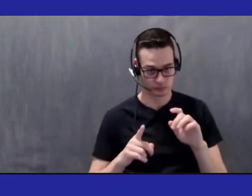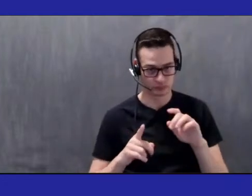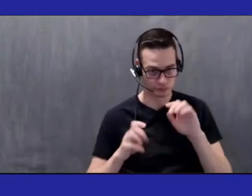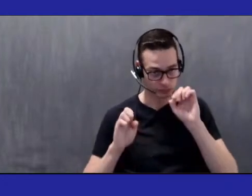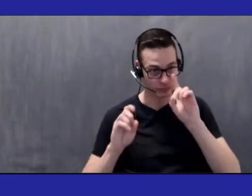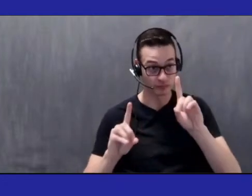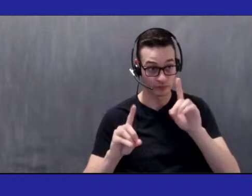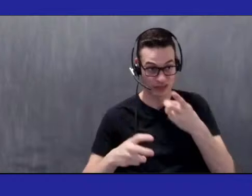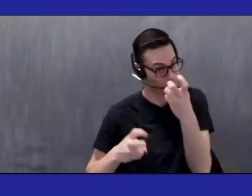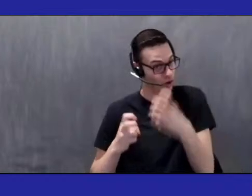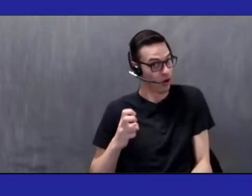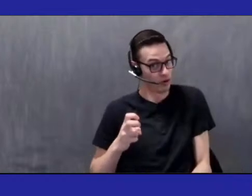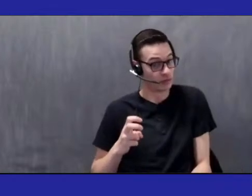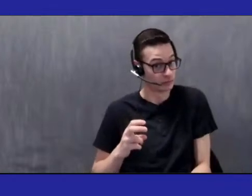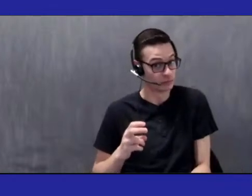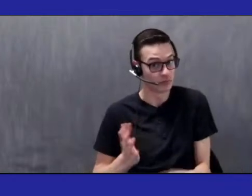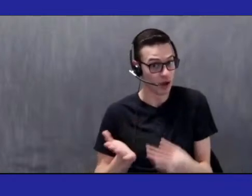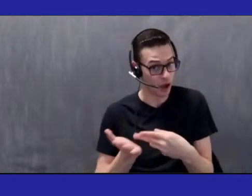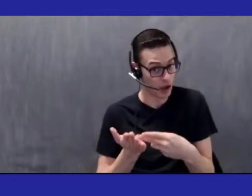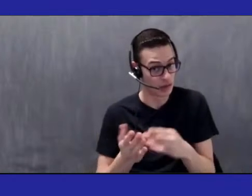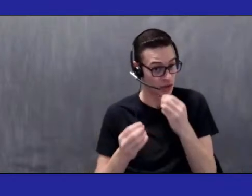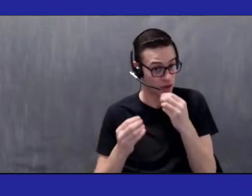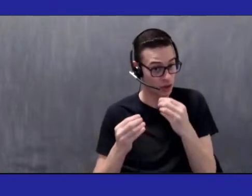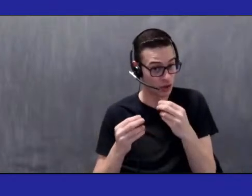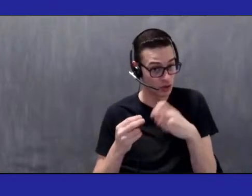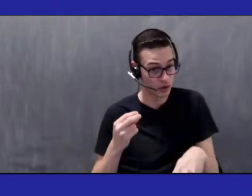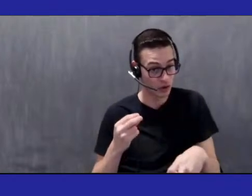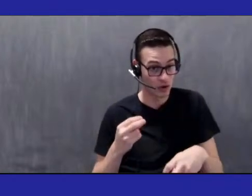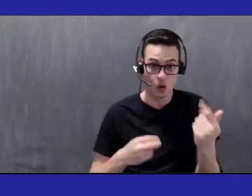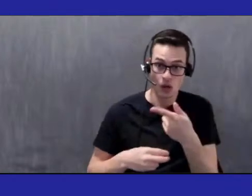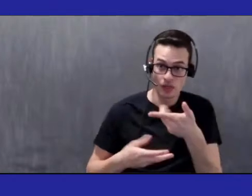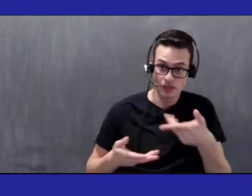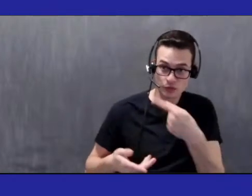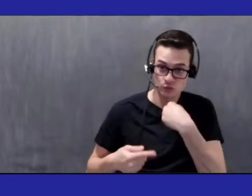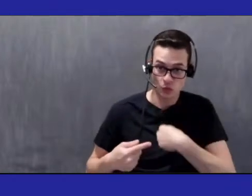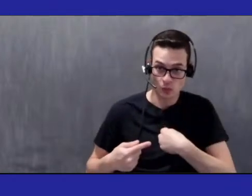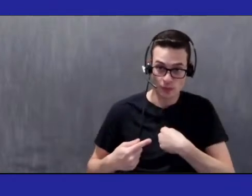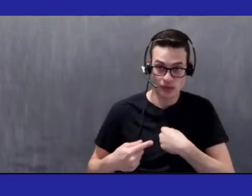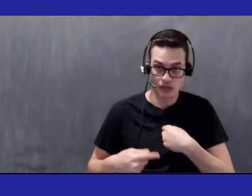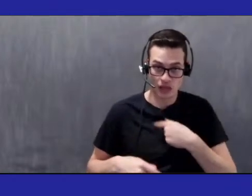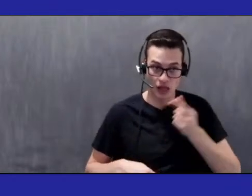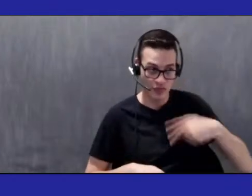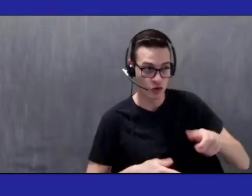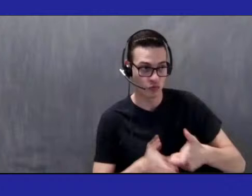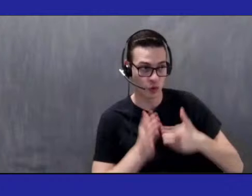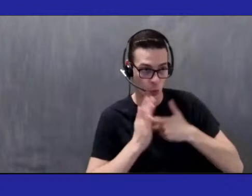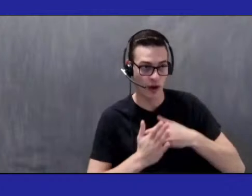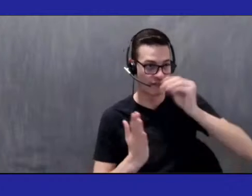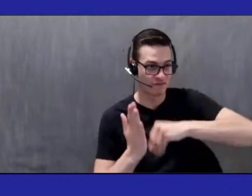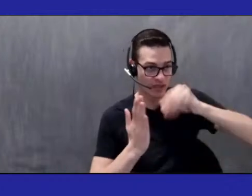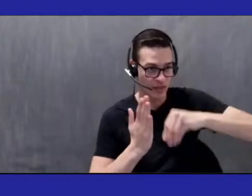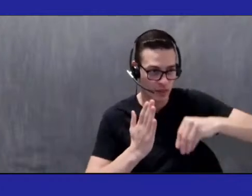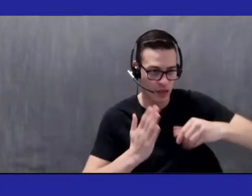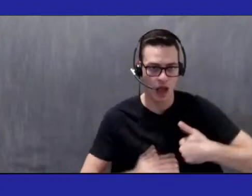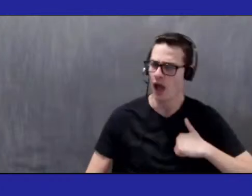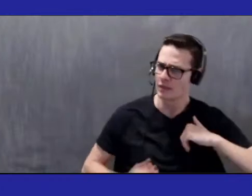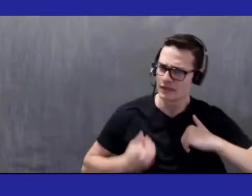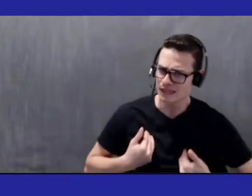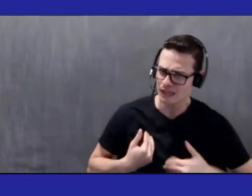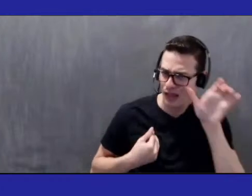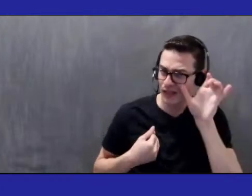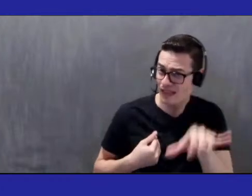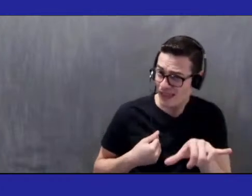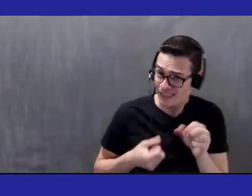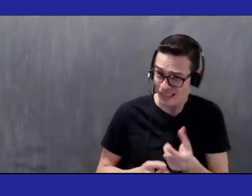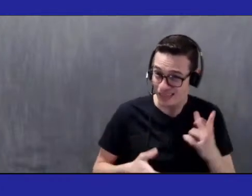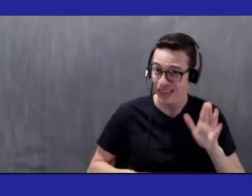hard. It is, and all the stuff you told me they had to do, I was getting tired just listening to it. No, it's a